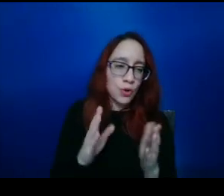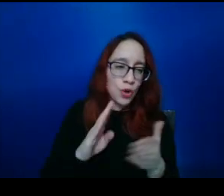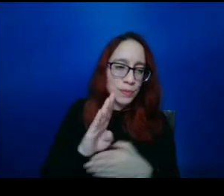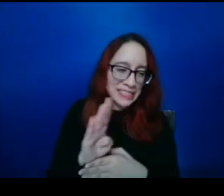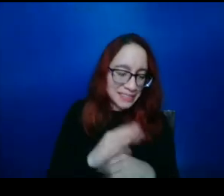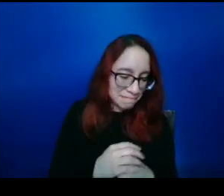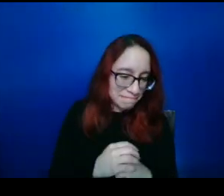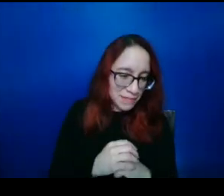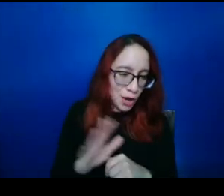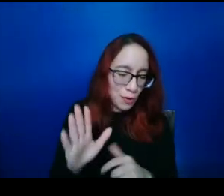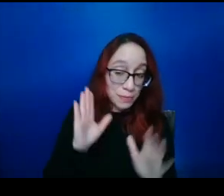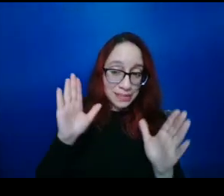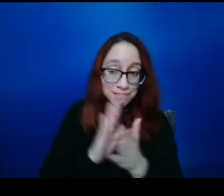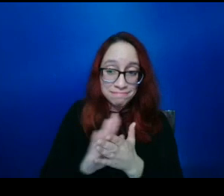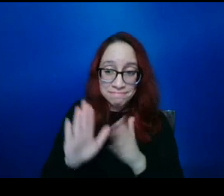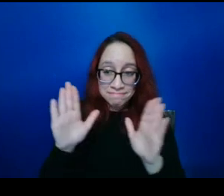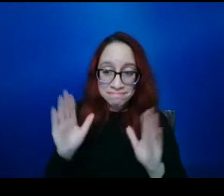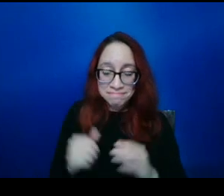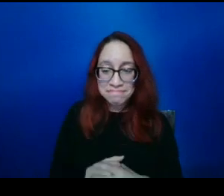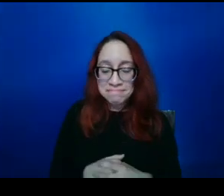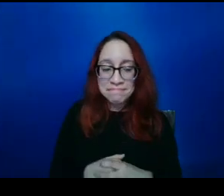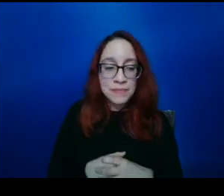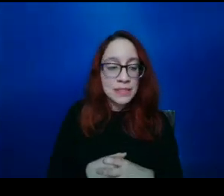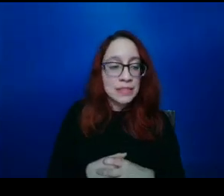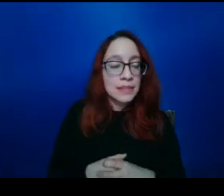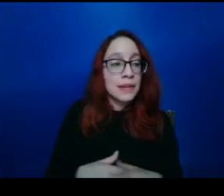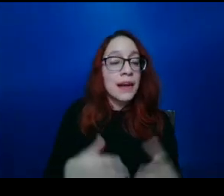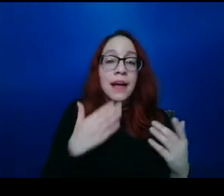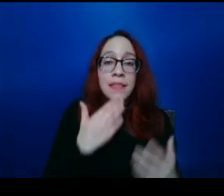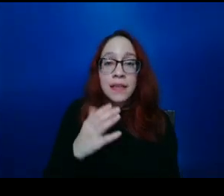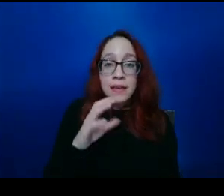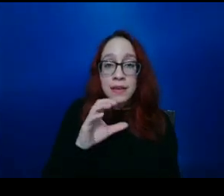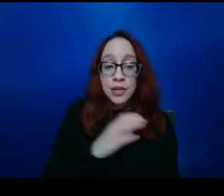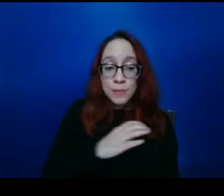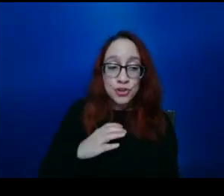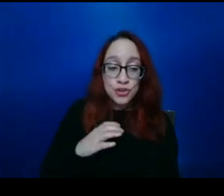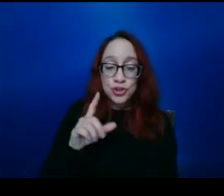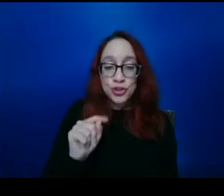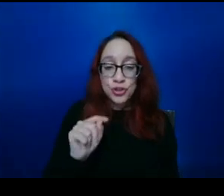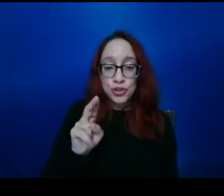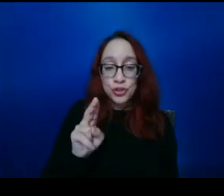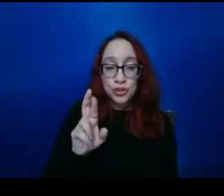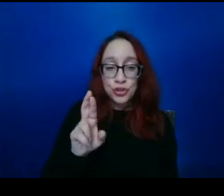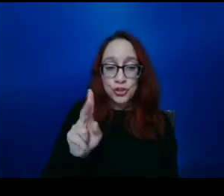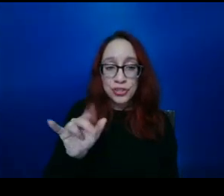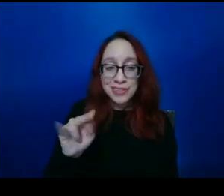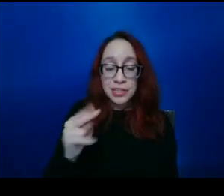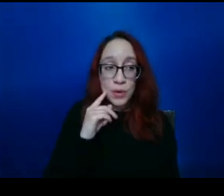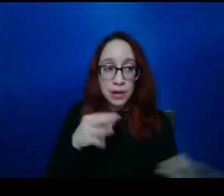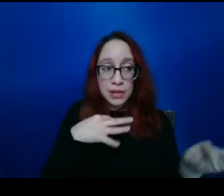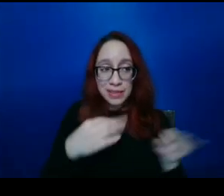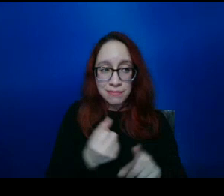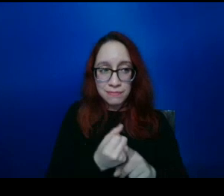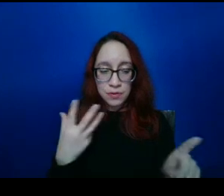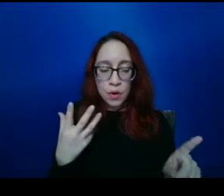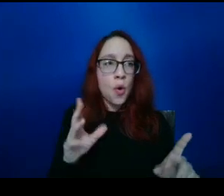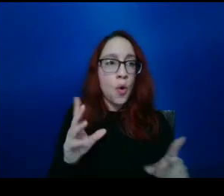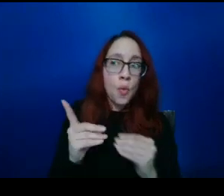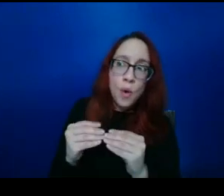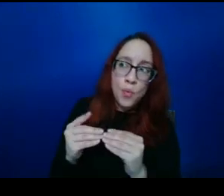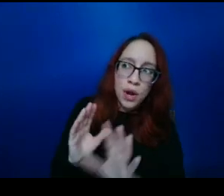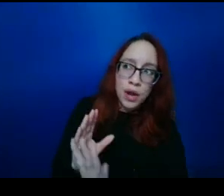well. All right. Thank you, Commissioner Turkin. A couple of things. I just want to make sure we have some clarity. I got one more. Sure.